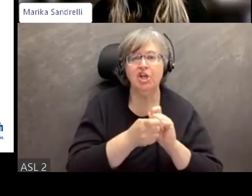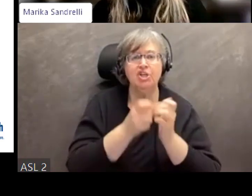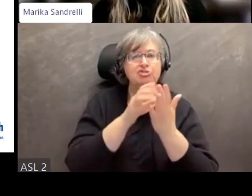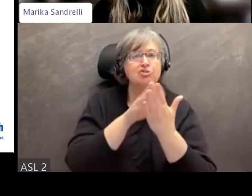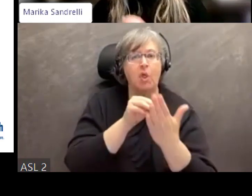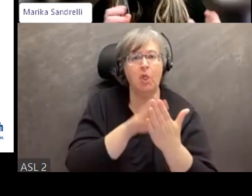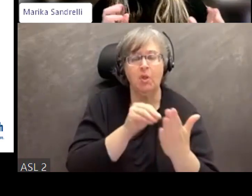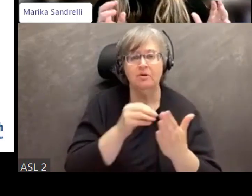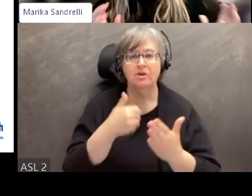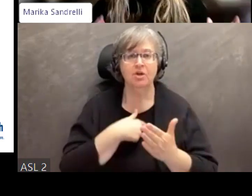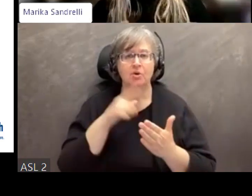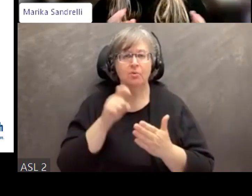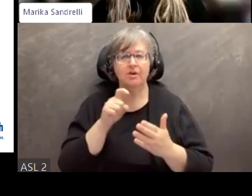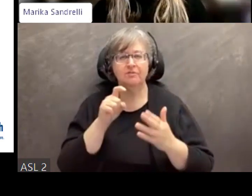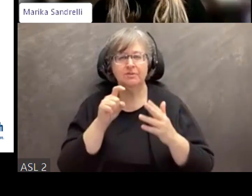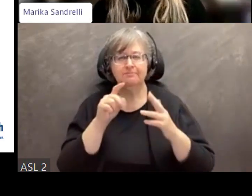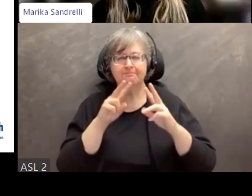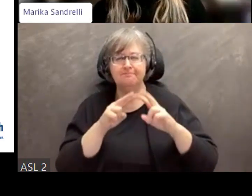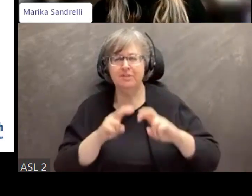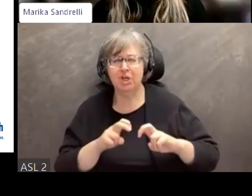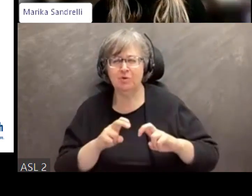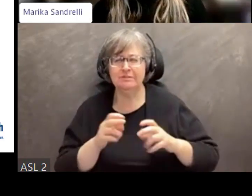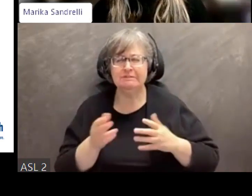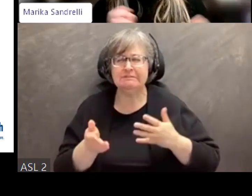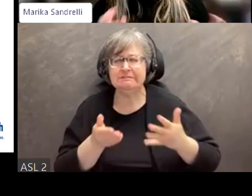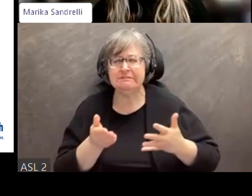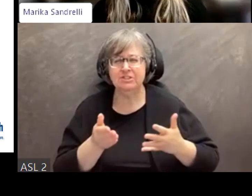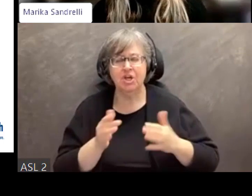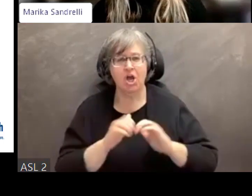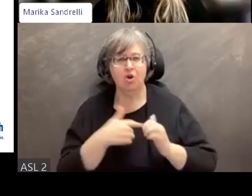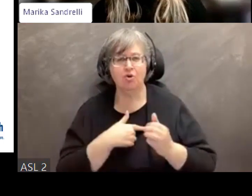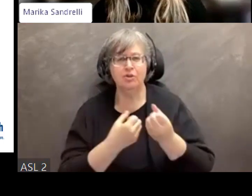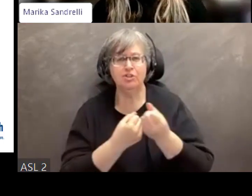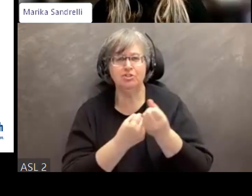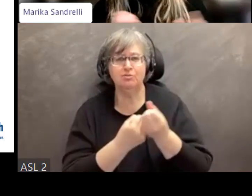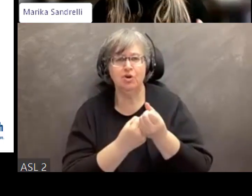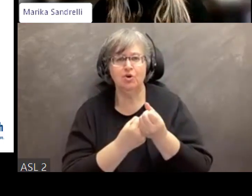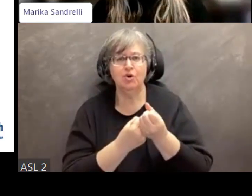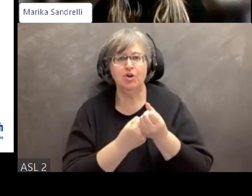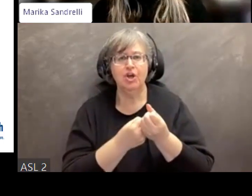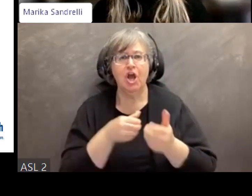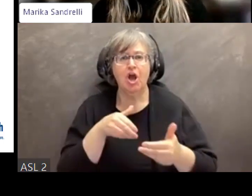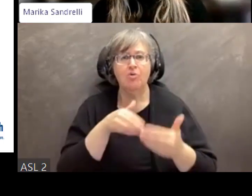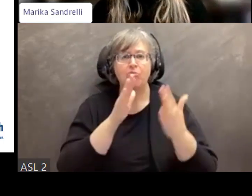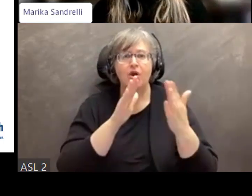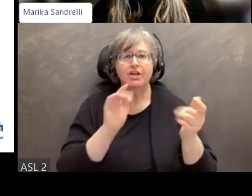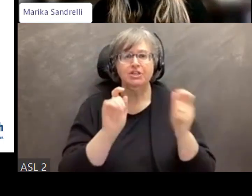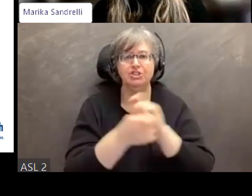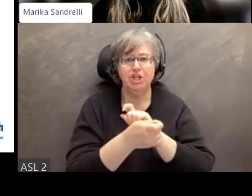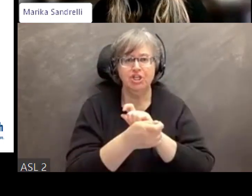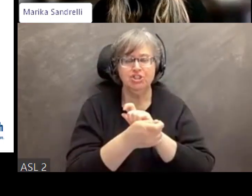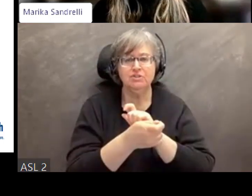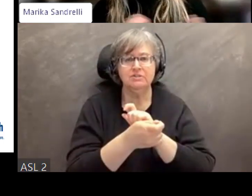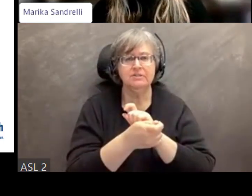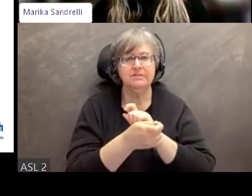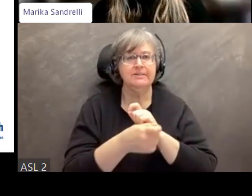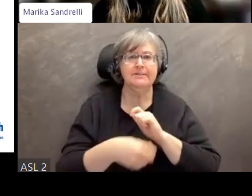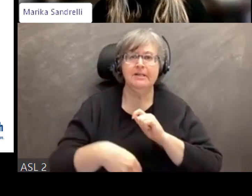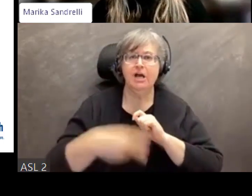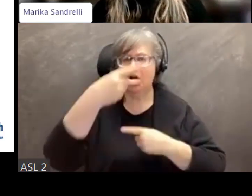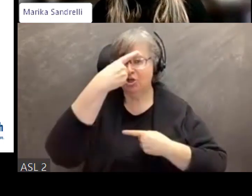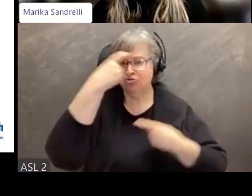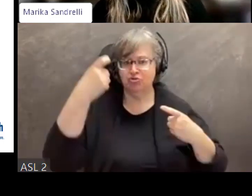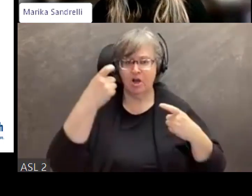or changing, that we also have to look at how can we support practice change in a